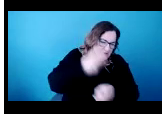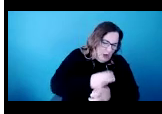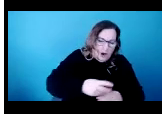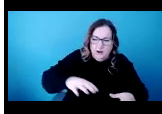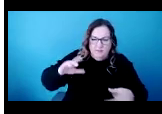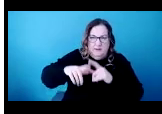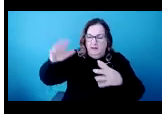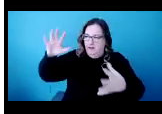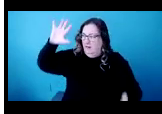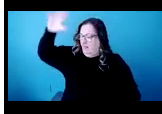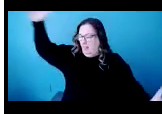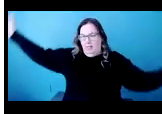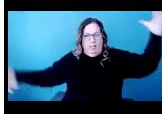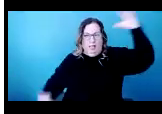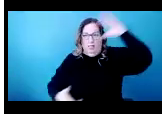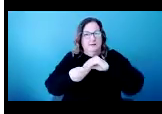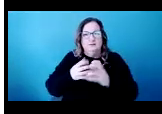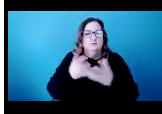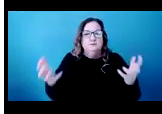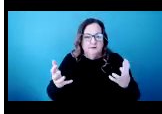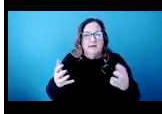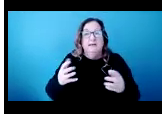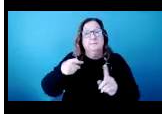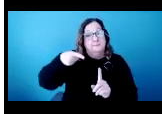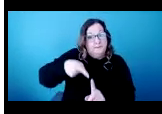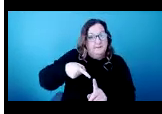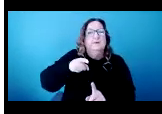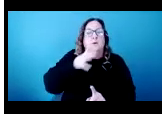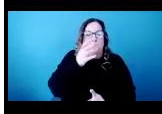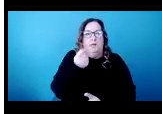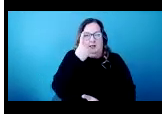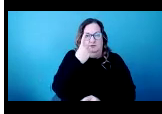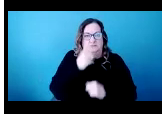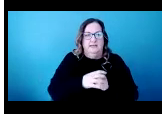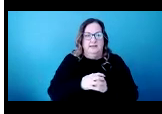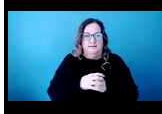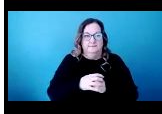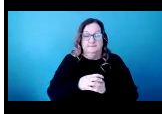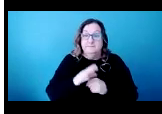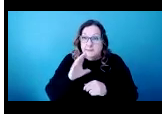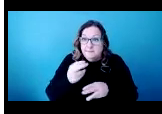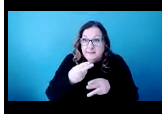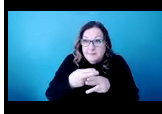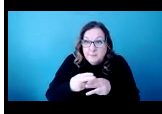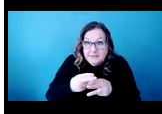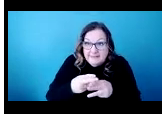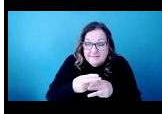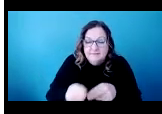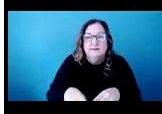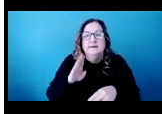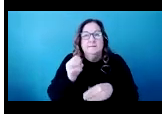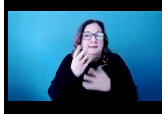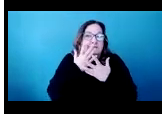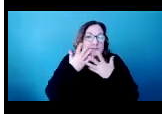straightforward will be your best bet. Be brief and friendly. Don't go in there trying to start a fight, because likely